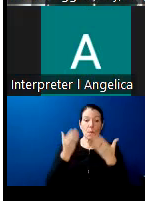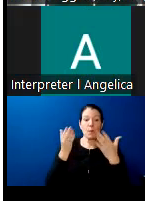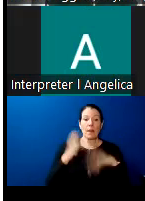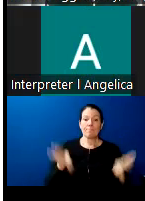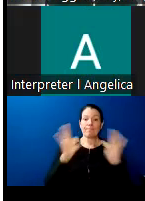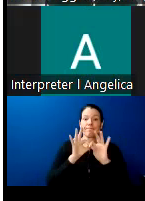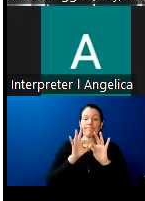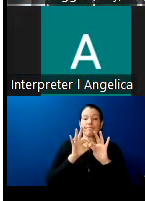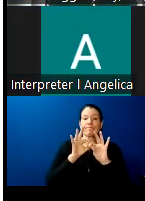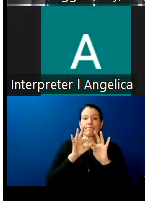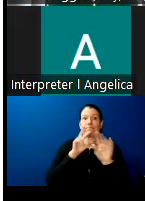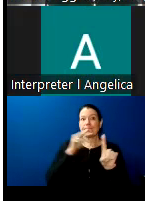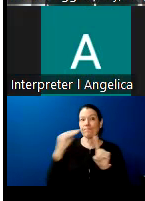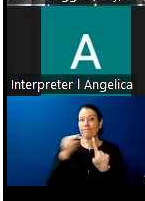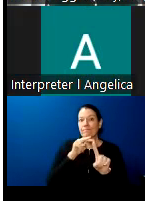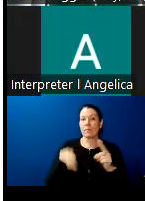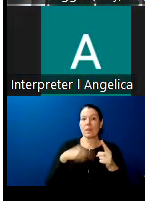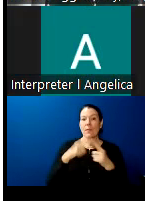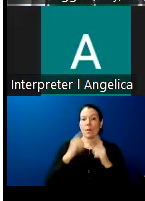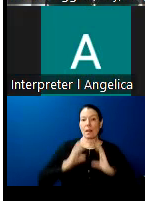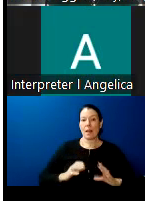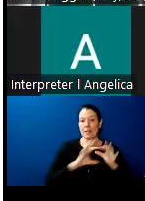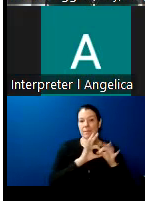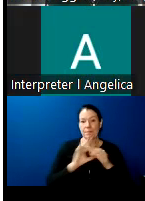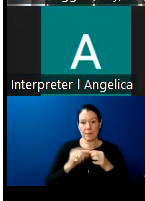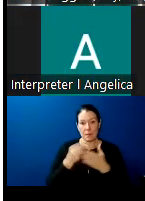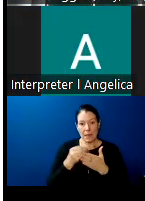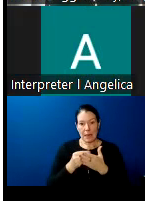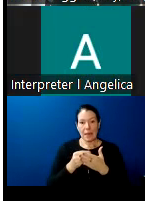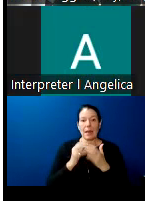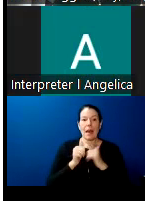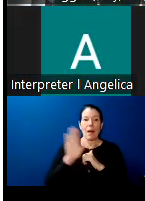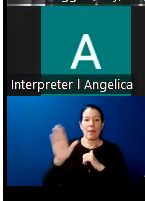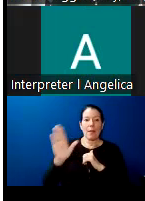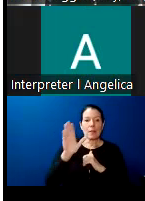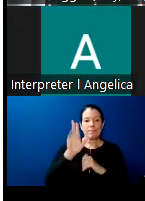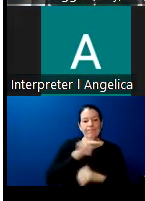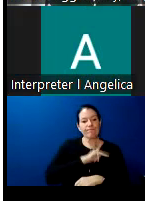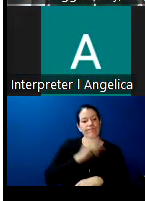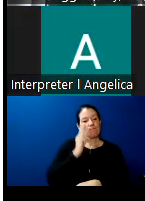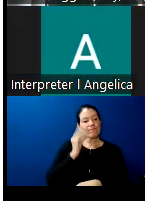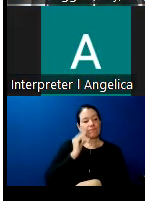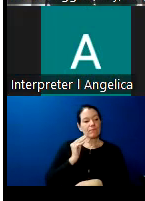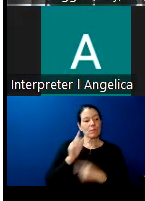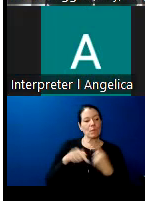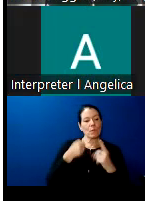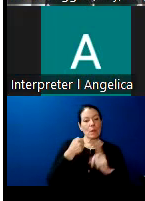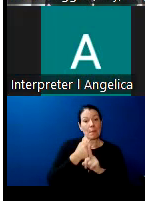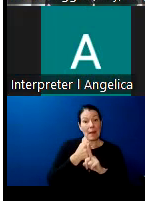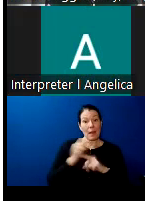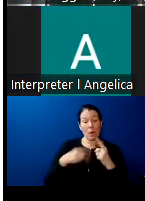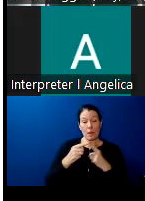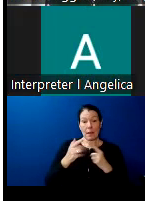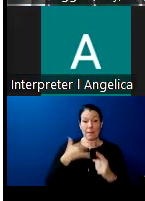values when it comes to money and how their personal experiences impact where they might feel comfortable or uncomfortable